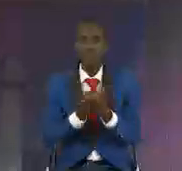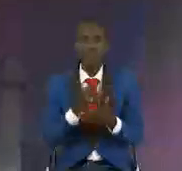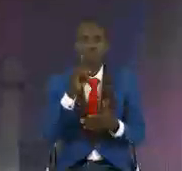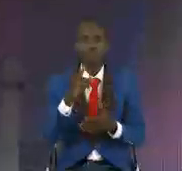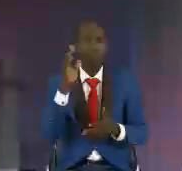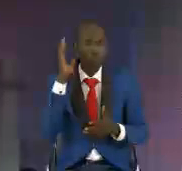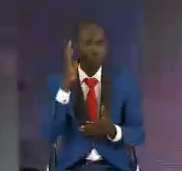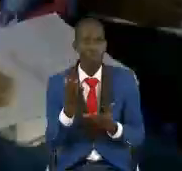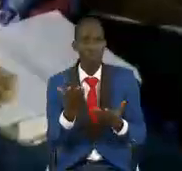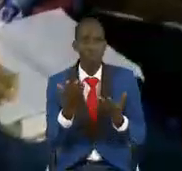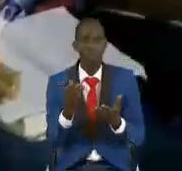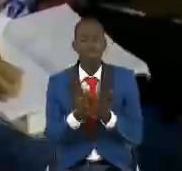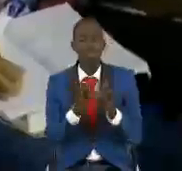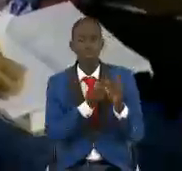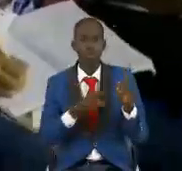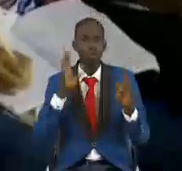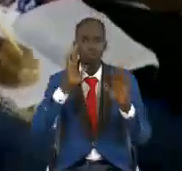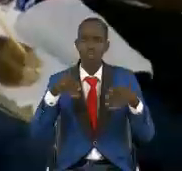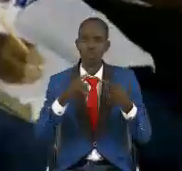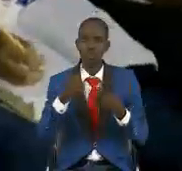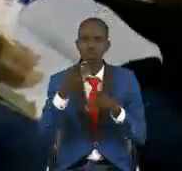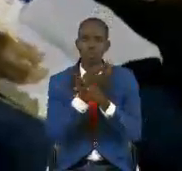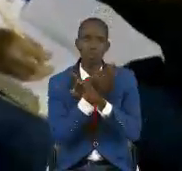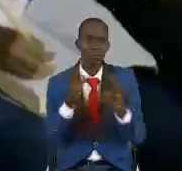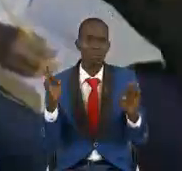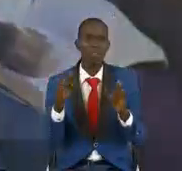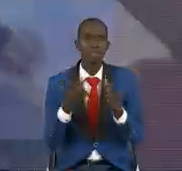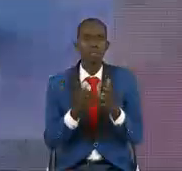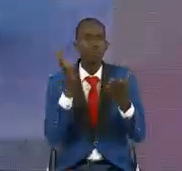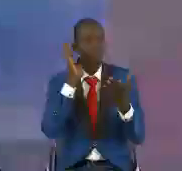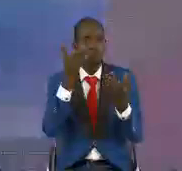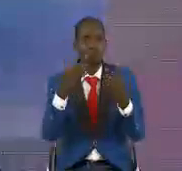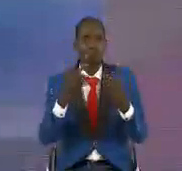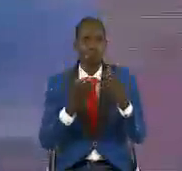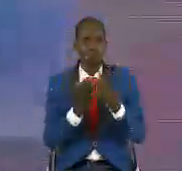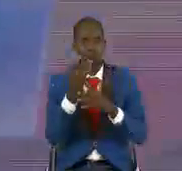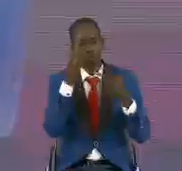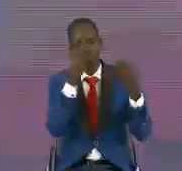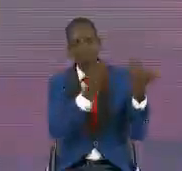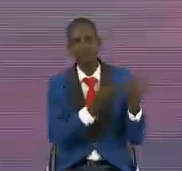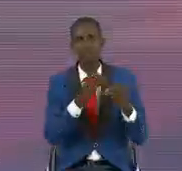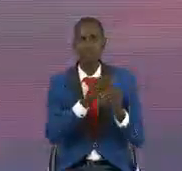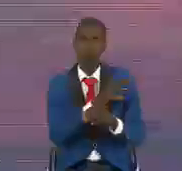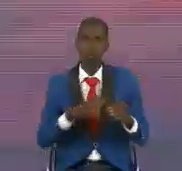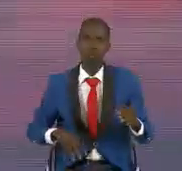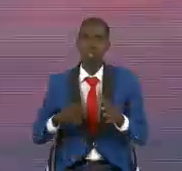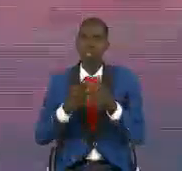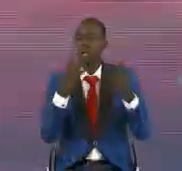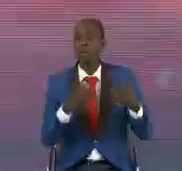give it to you free. And it is through faith in Christ. It happened to the children of